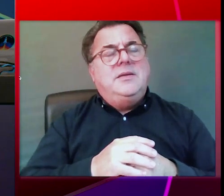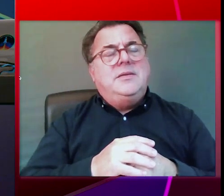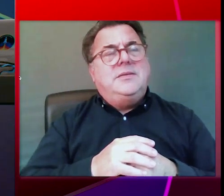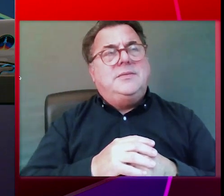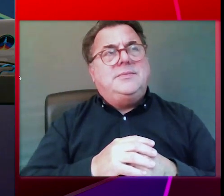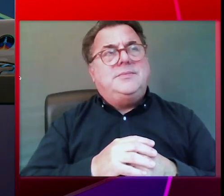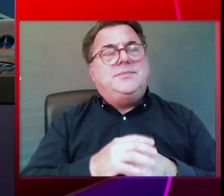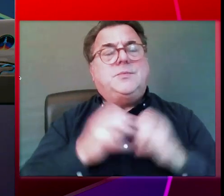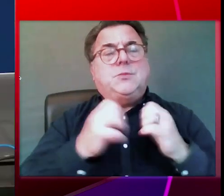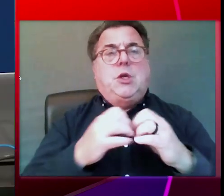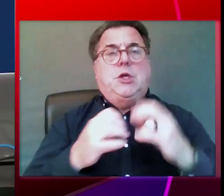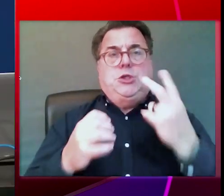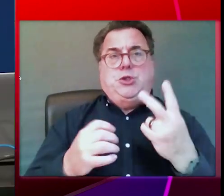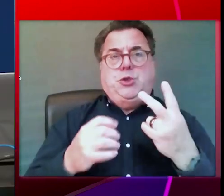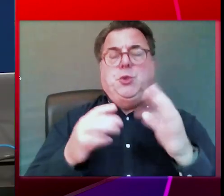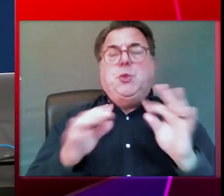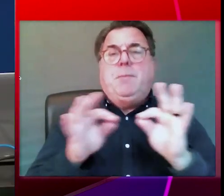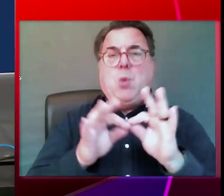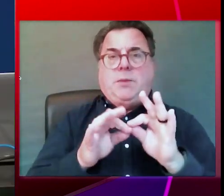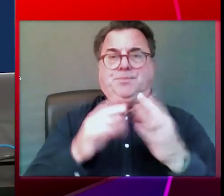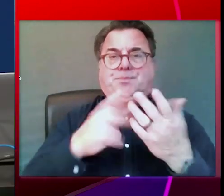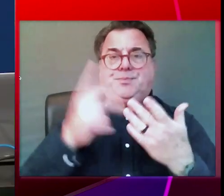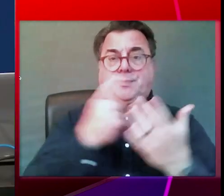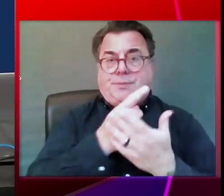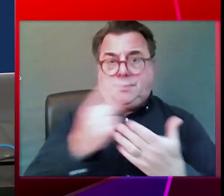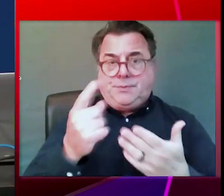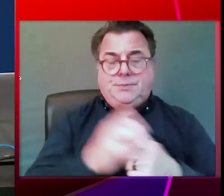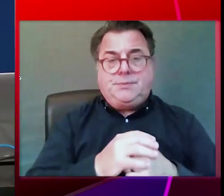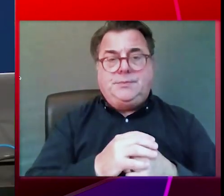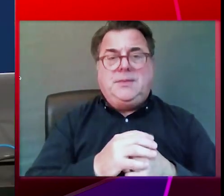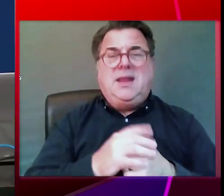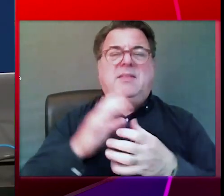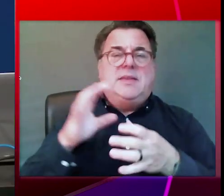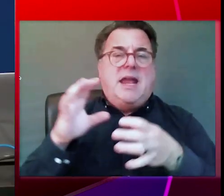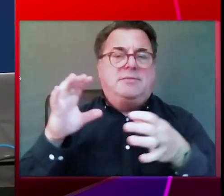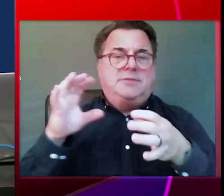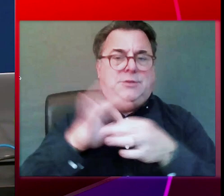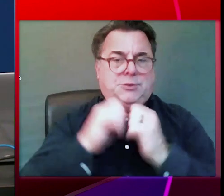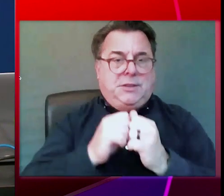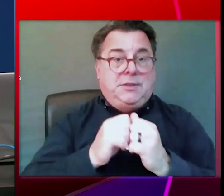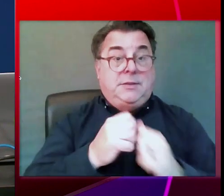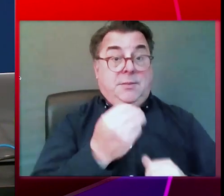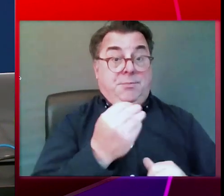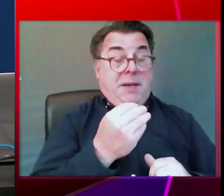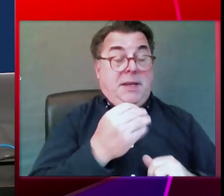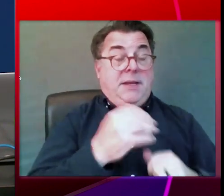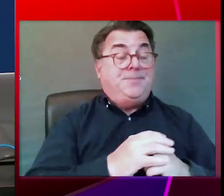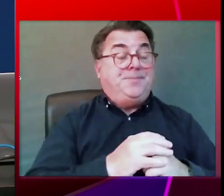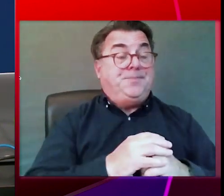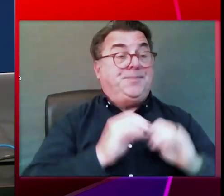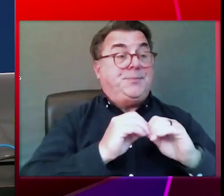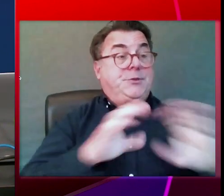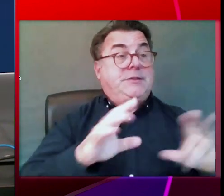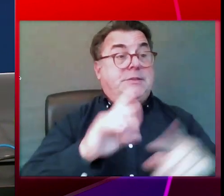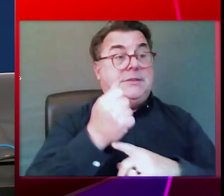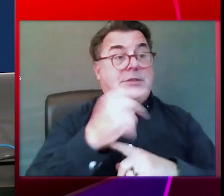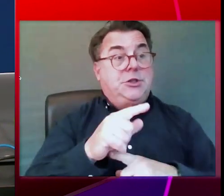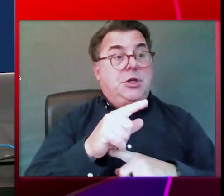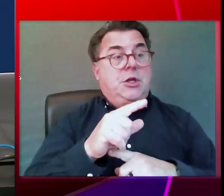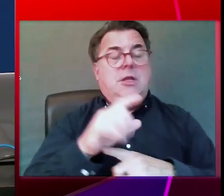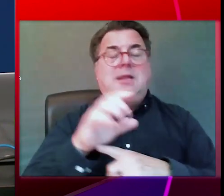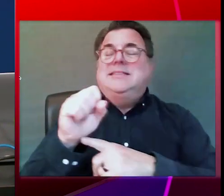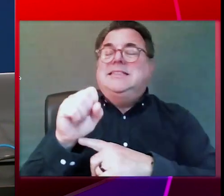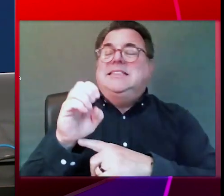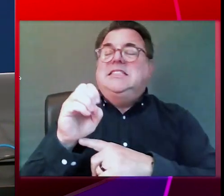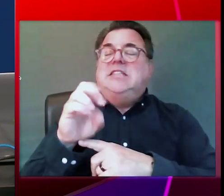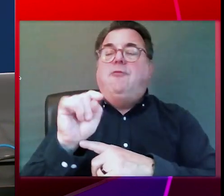two important initiatives this week, and they're paired. On Monday, we put out our Digital Sovereignty Pledge, and